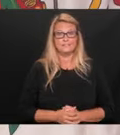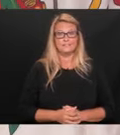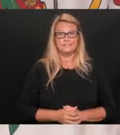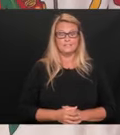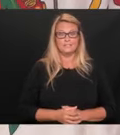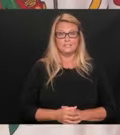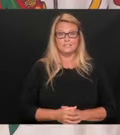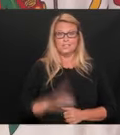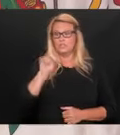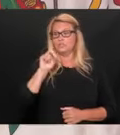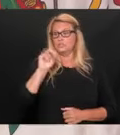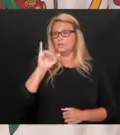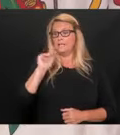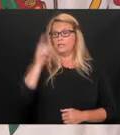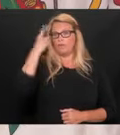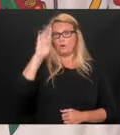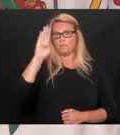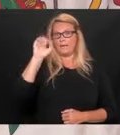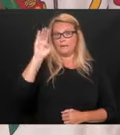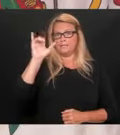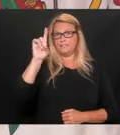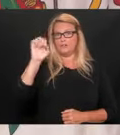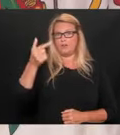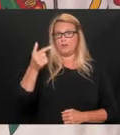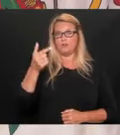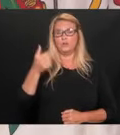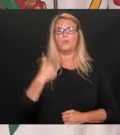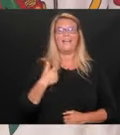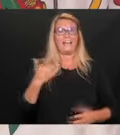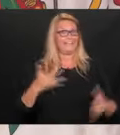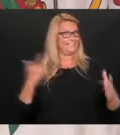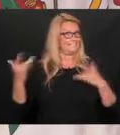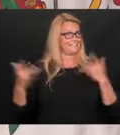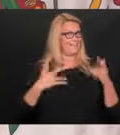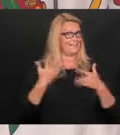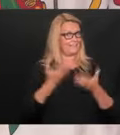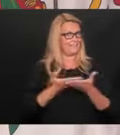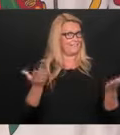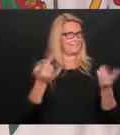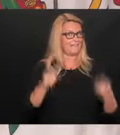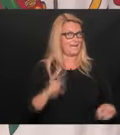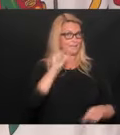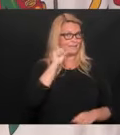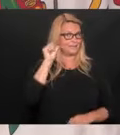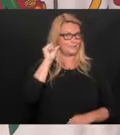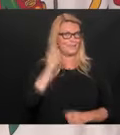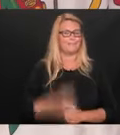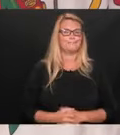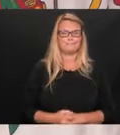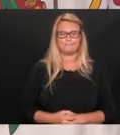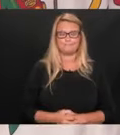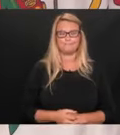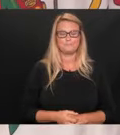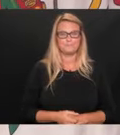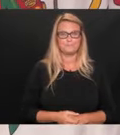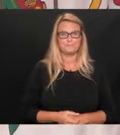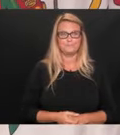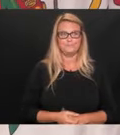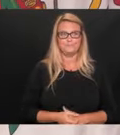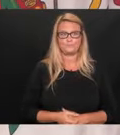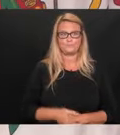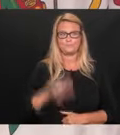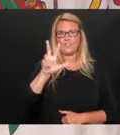And to do it for baby dog efforts on the last go-round, we had some exciting stuff that happened yesterday, and you know, we had